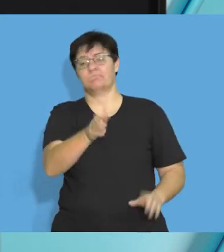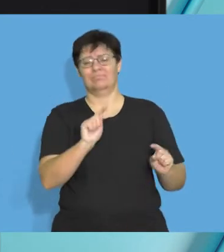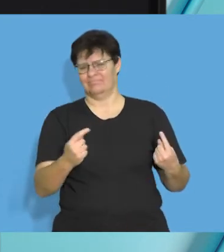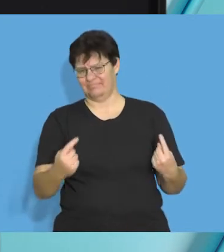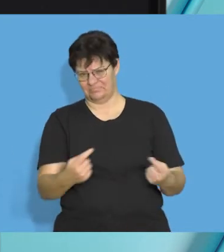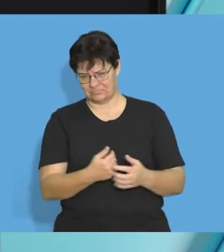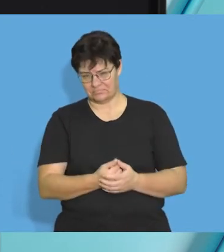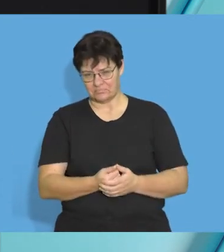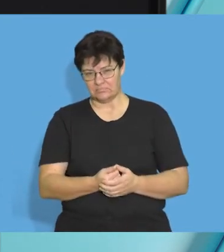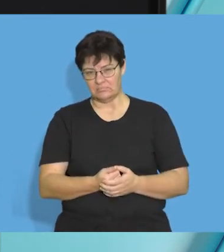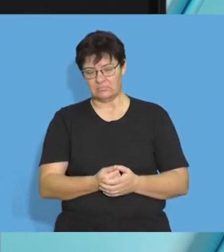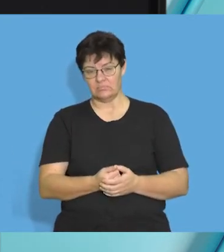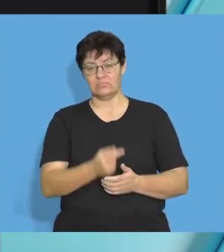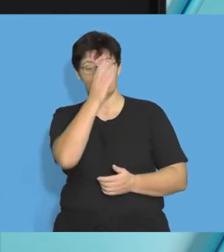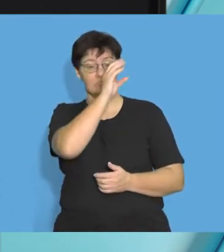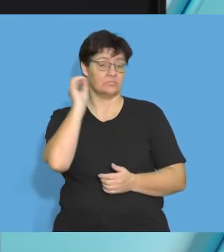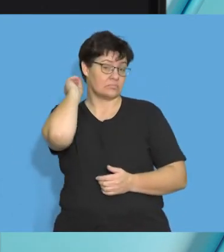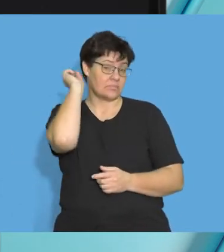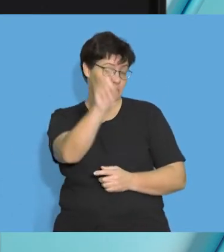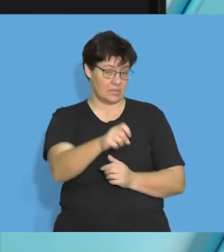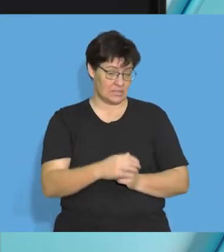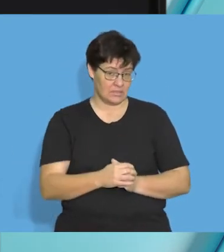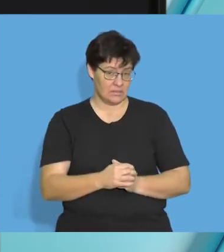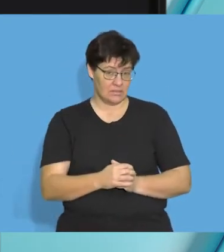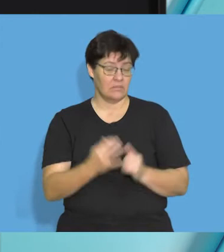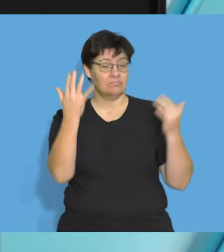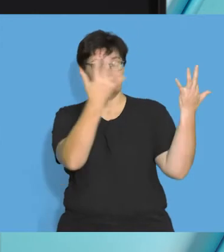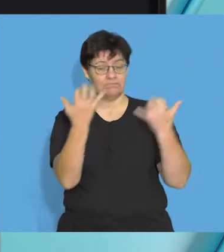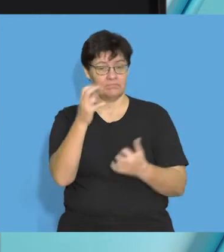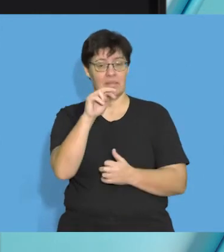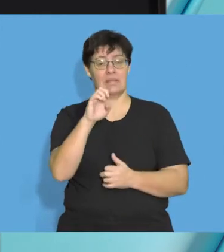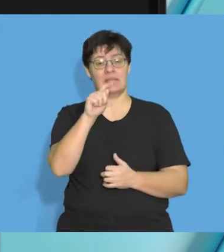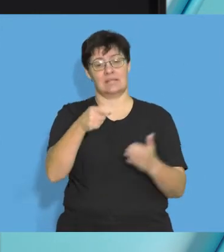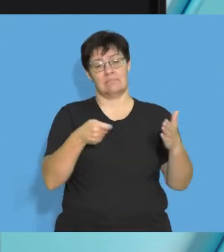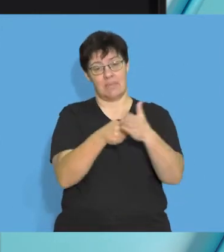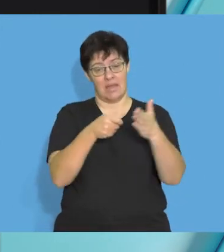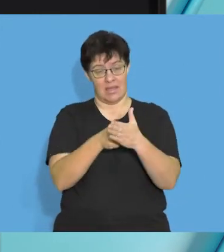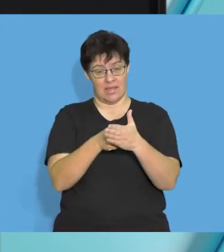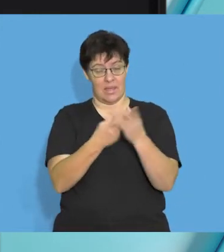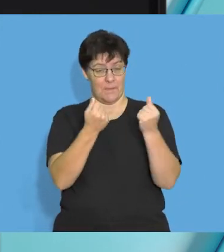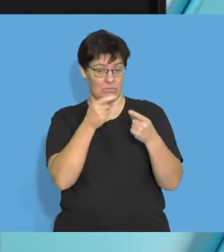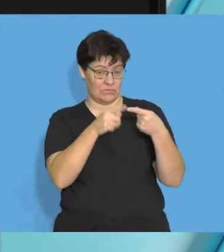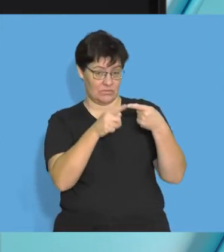So take note of the following. You needed to work out your net purchases figure, right?